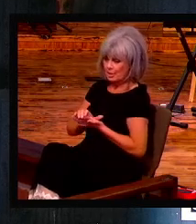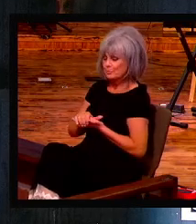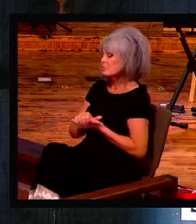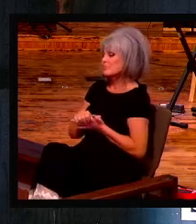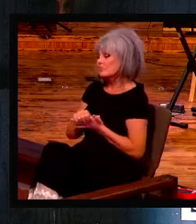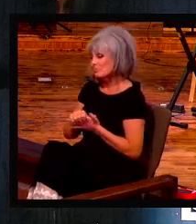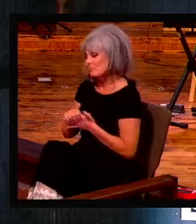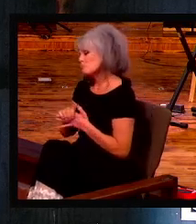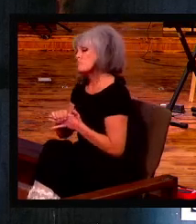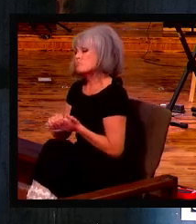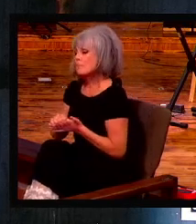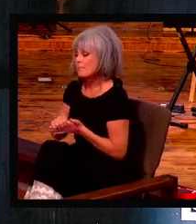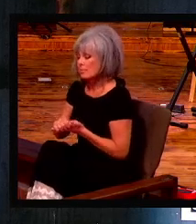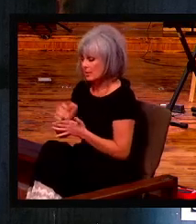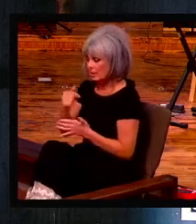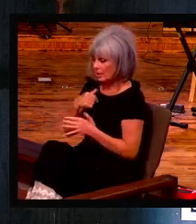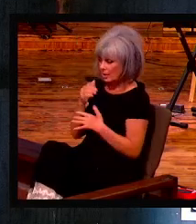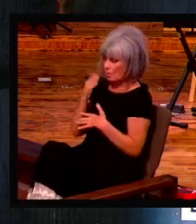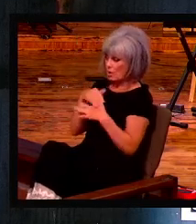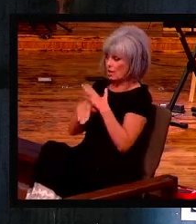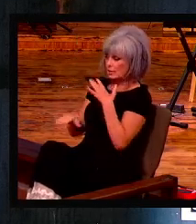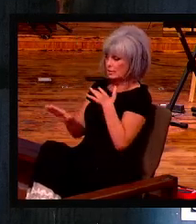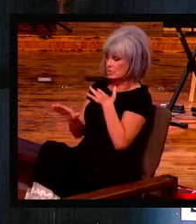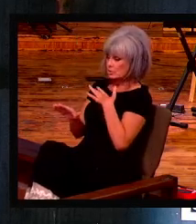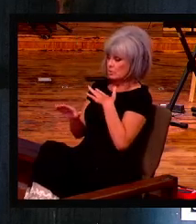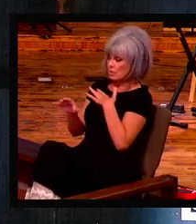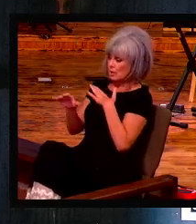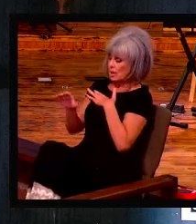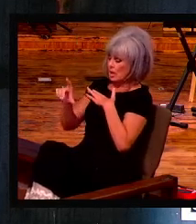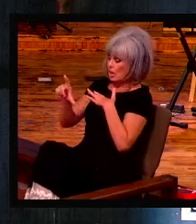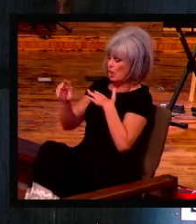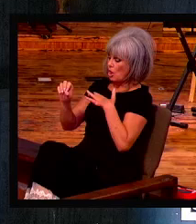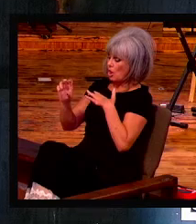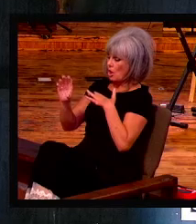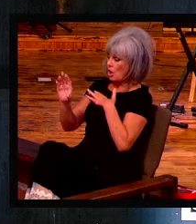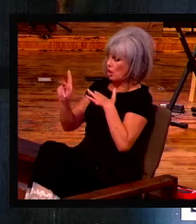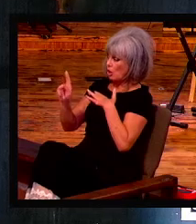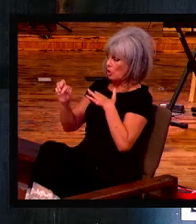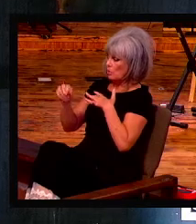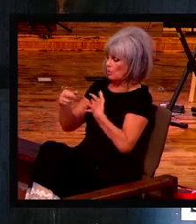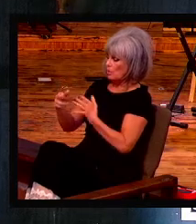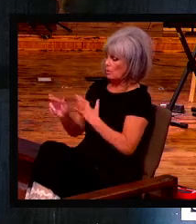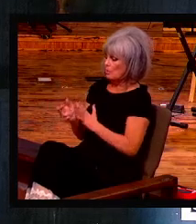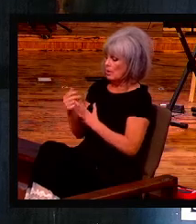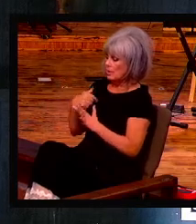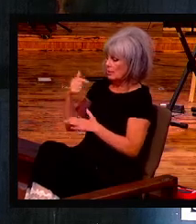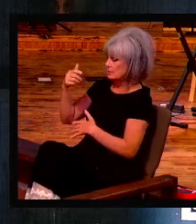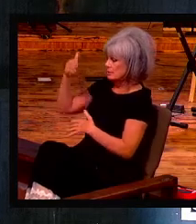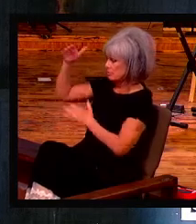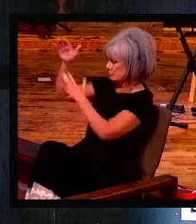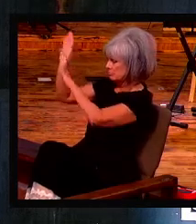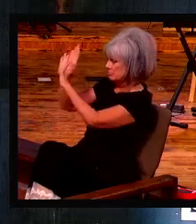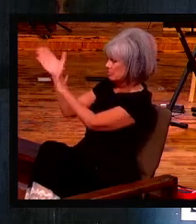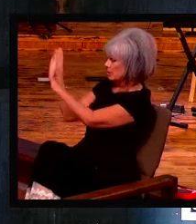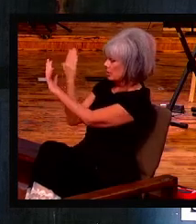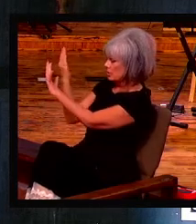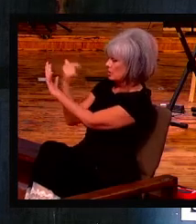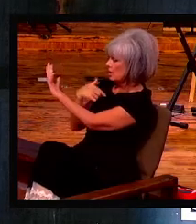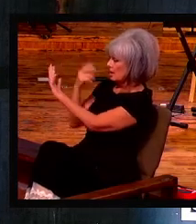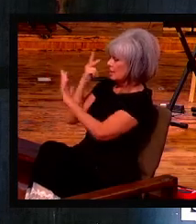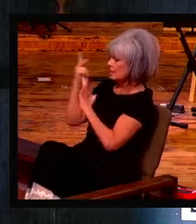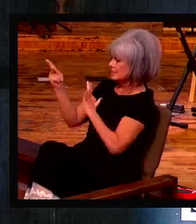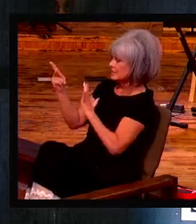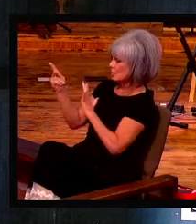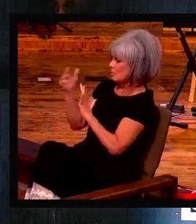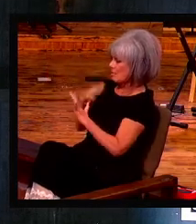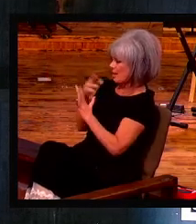And I walk into a locker room, and I look over my shoulder, and there's a mirror, and I see my name, and I see the Jets logo on the side of my helmet. And I